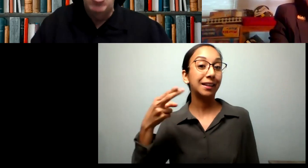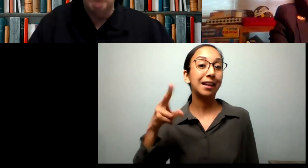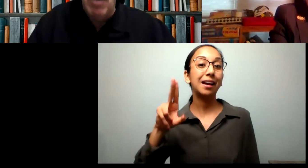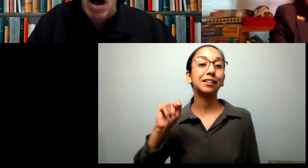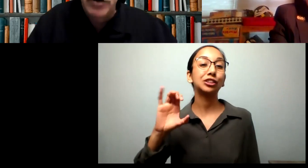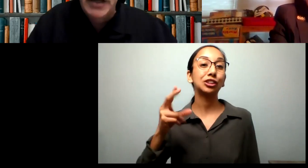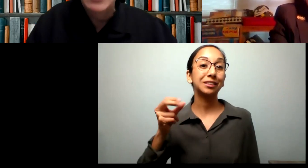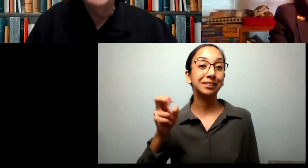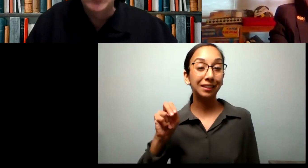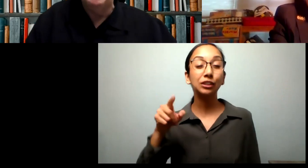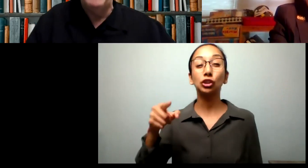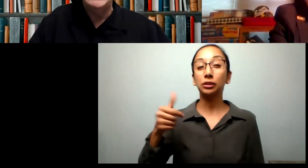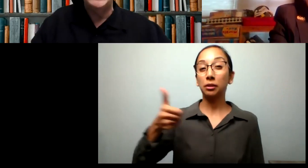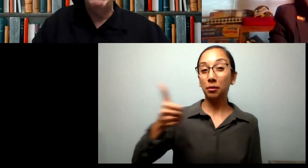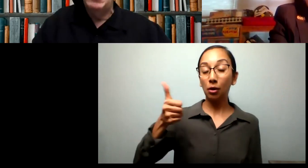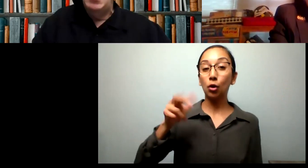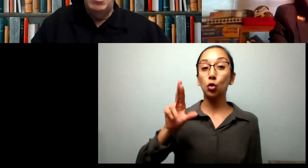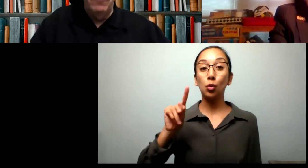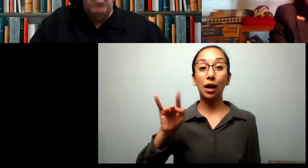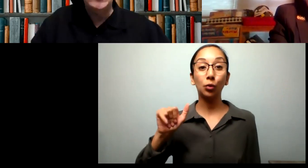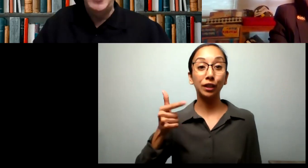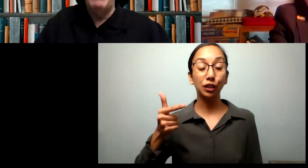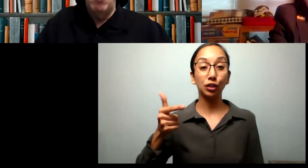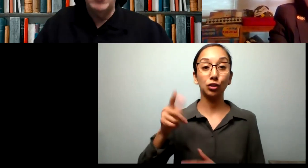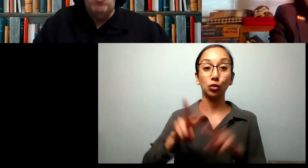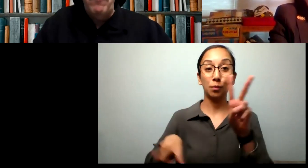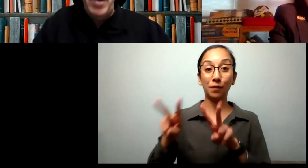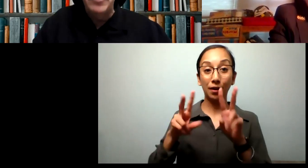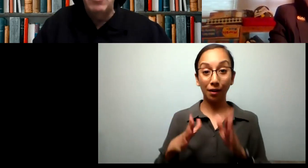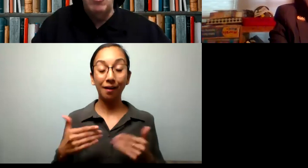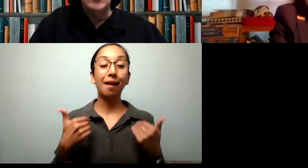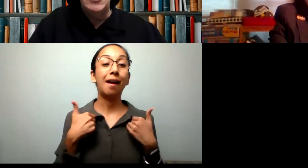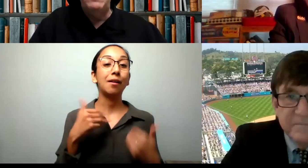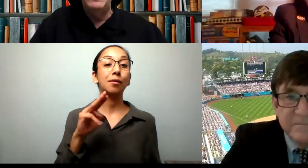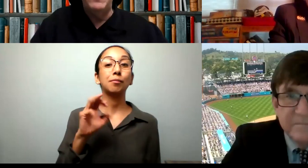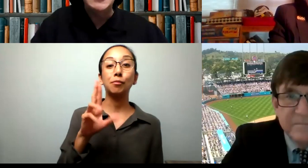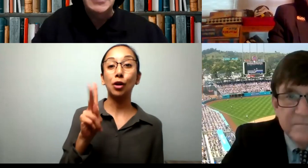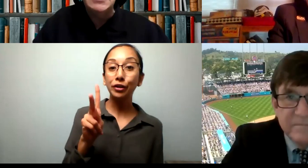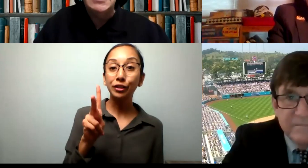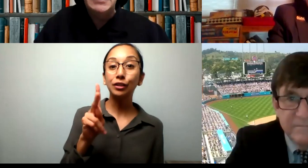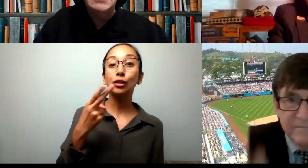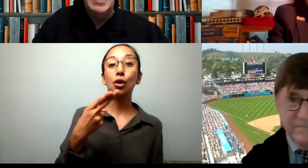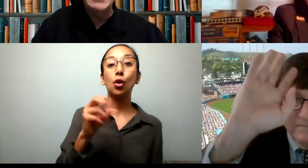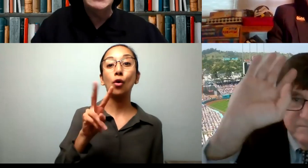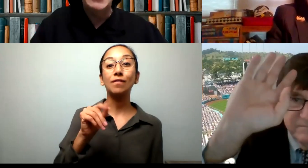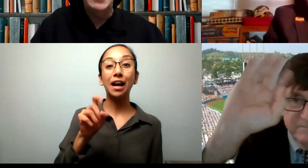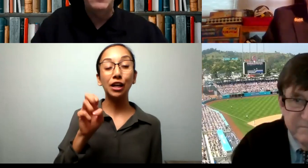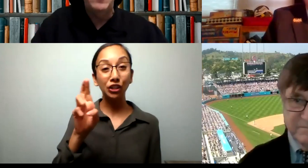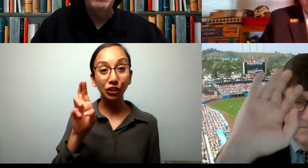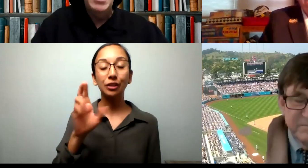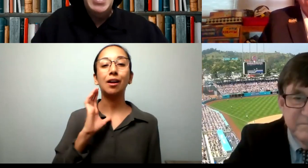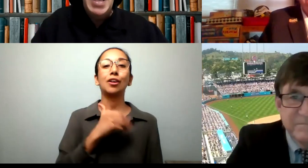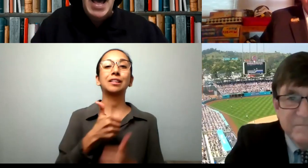Transportation Routing Supervisor. Of course, we have Mark Hovatter, our Chief Facilities